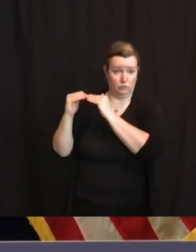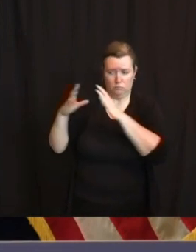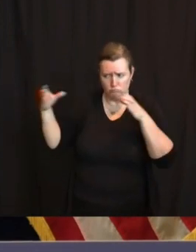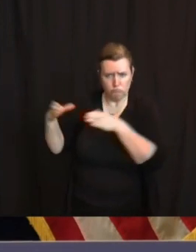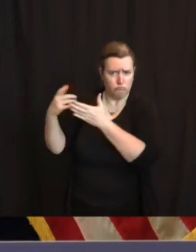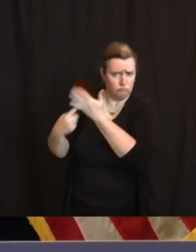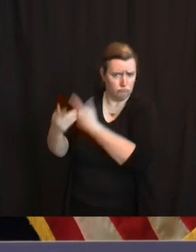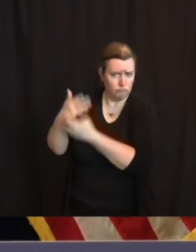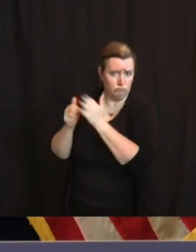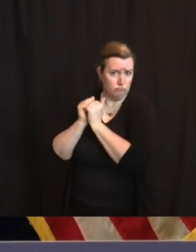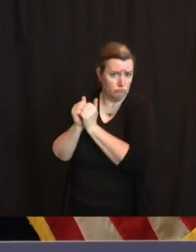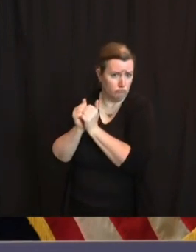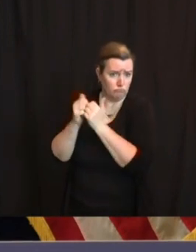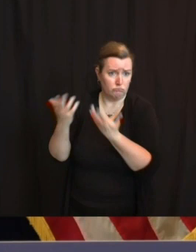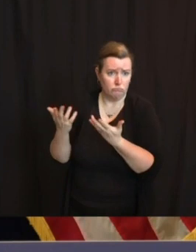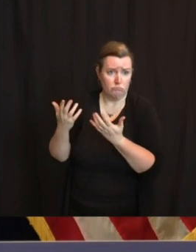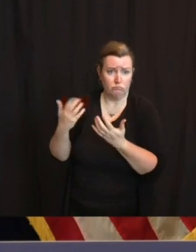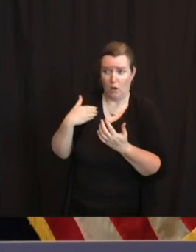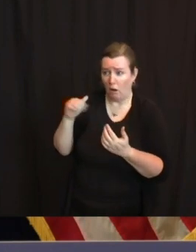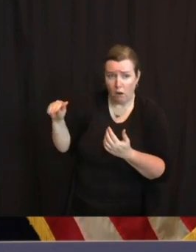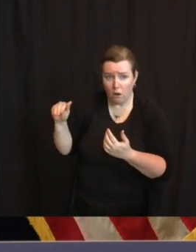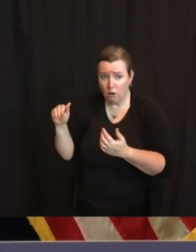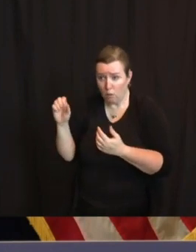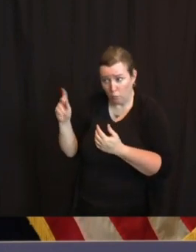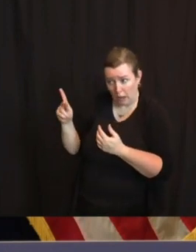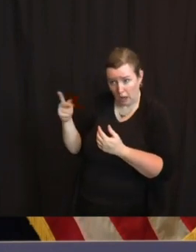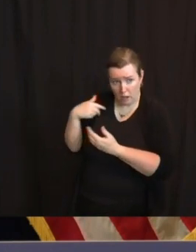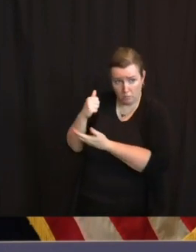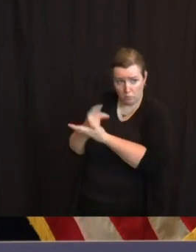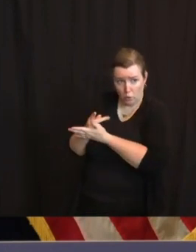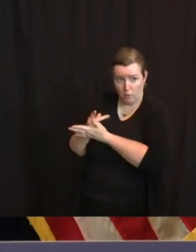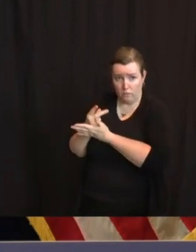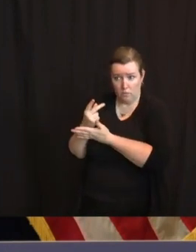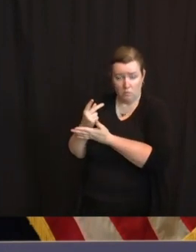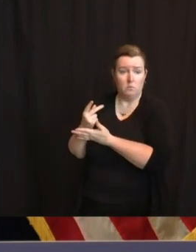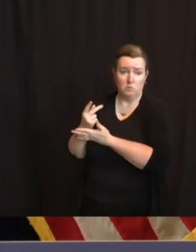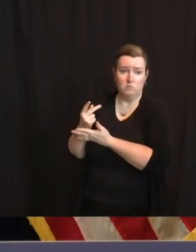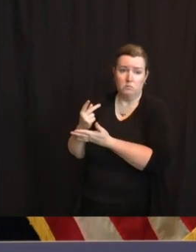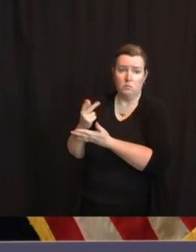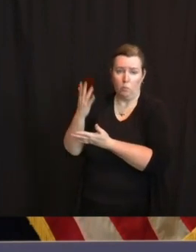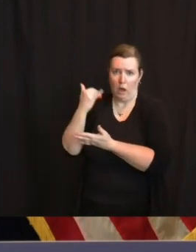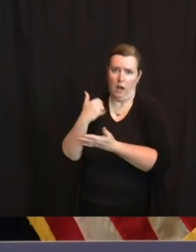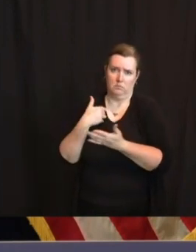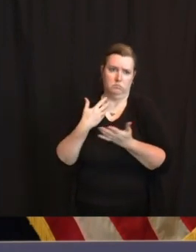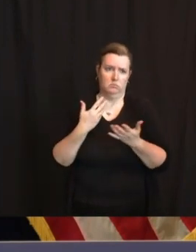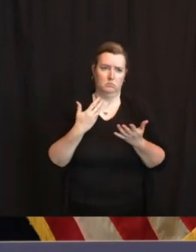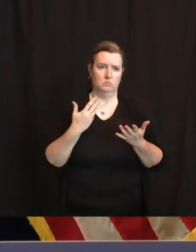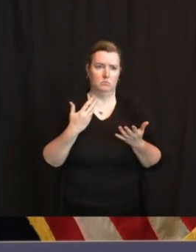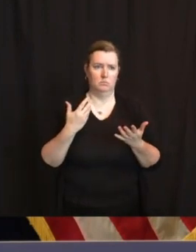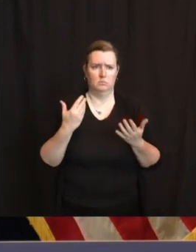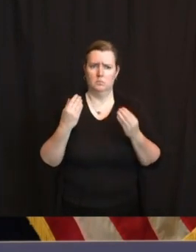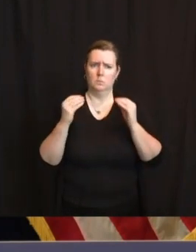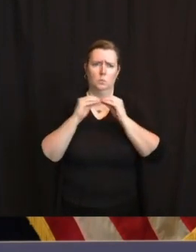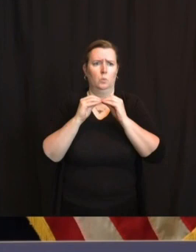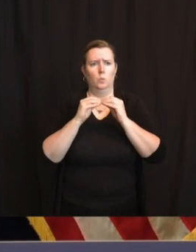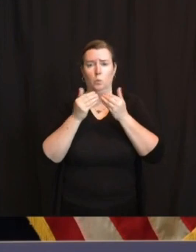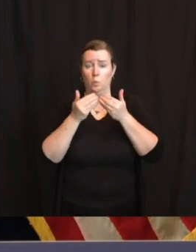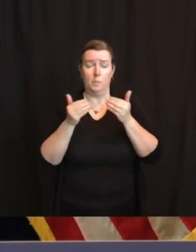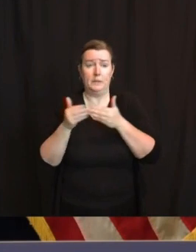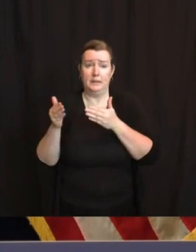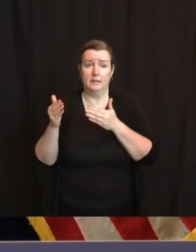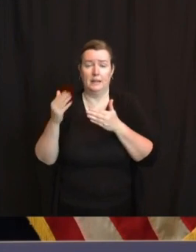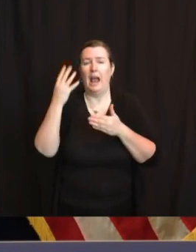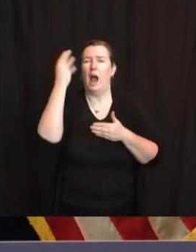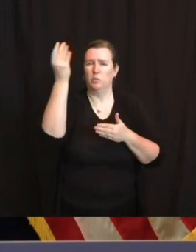important checkpoint on any of this. It's also the reason why we have leaned heavily toward outdoor